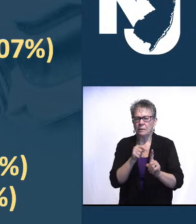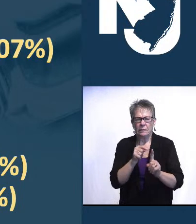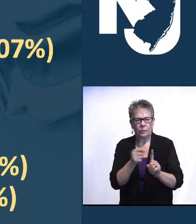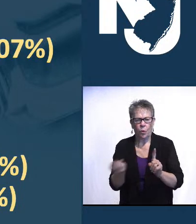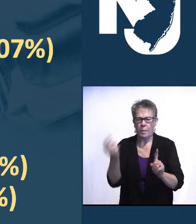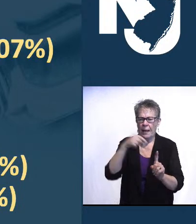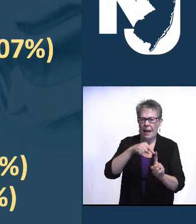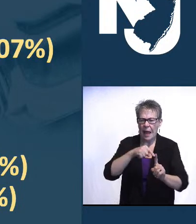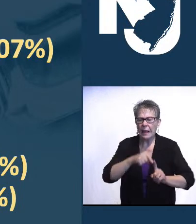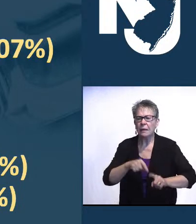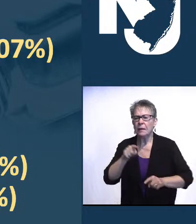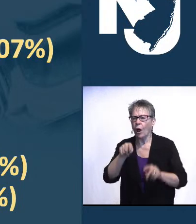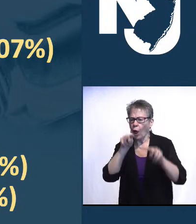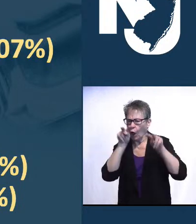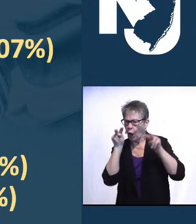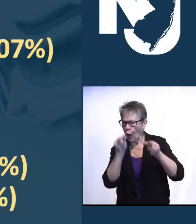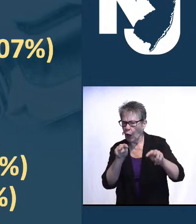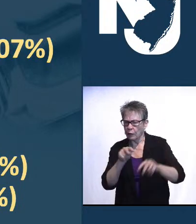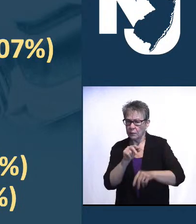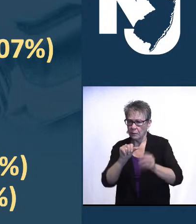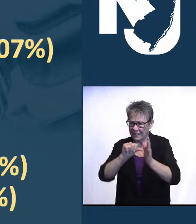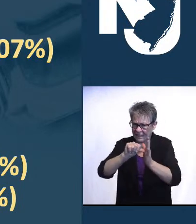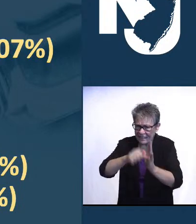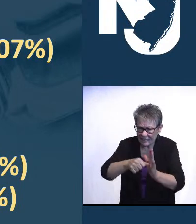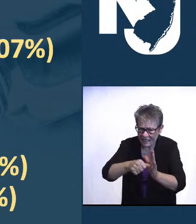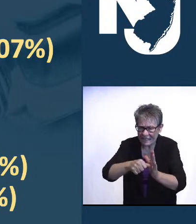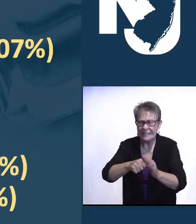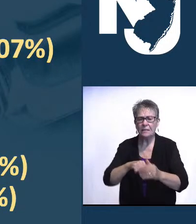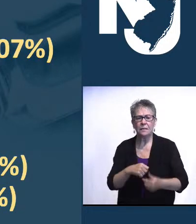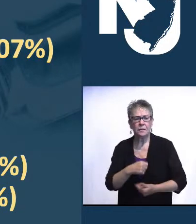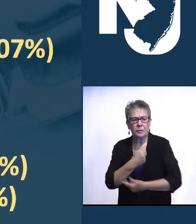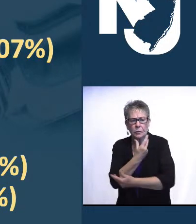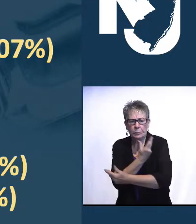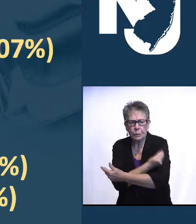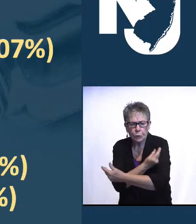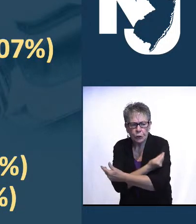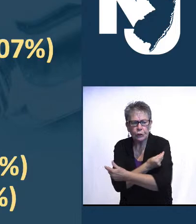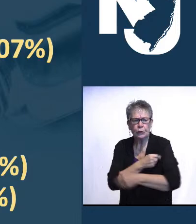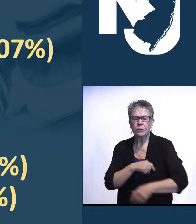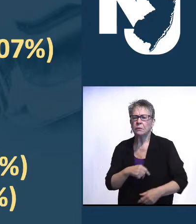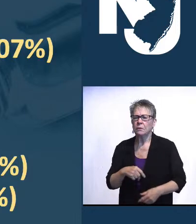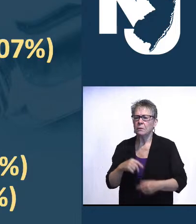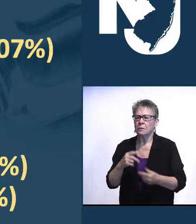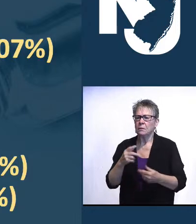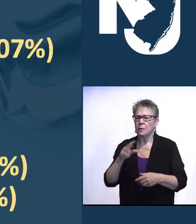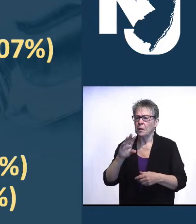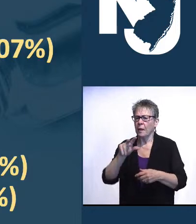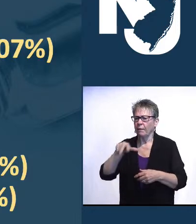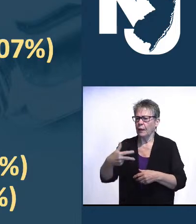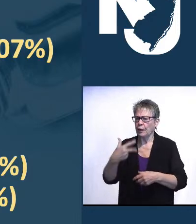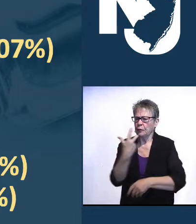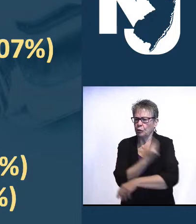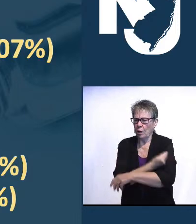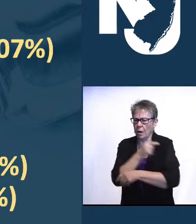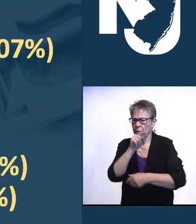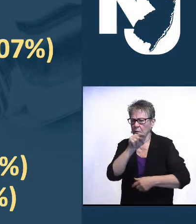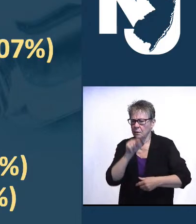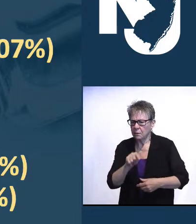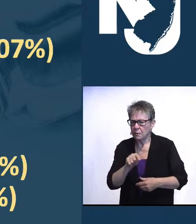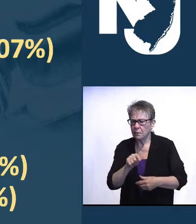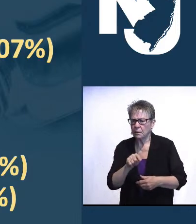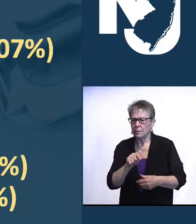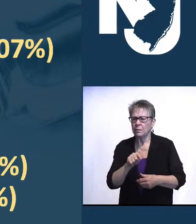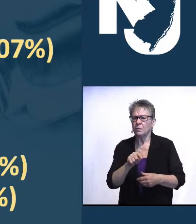be remiss, and you'd be mad at me if I didn't say it. The booster penetration continues to be way lower than it needs to